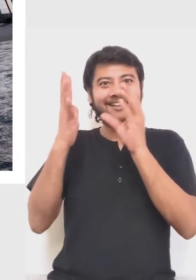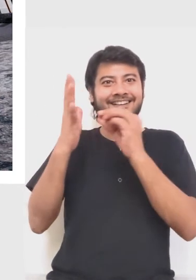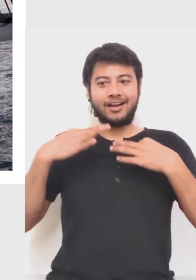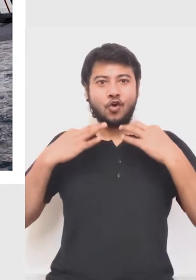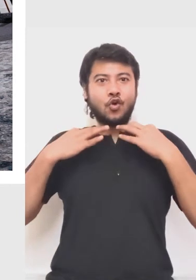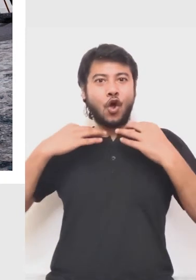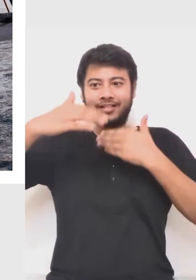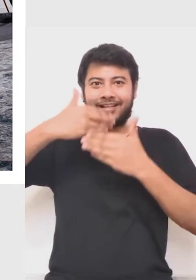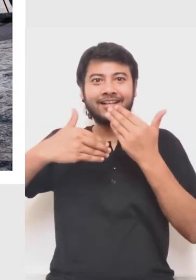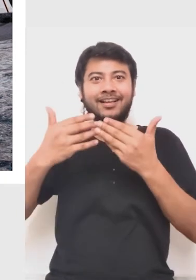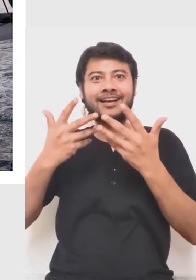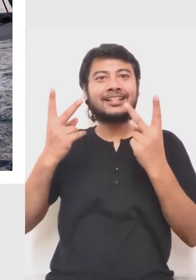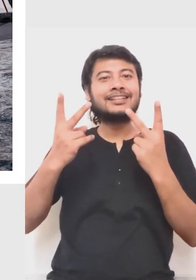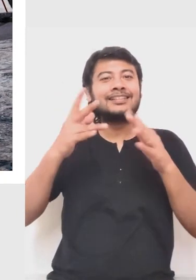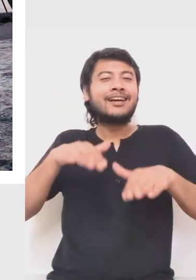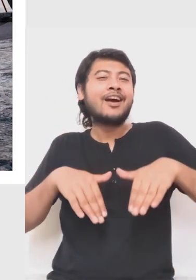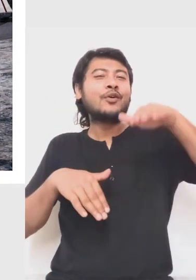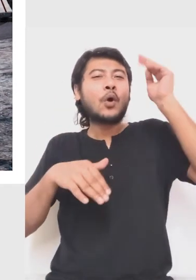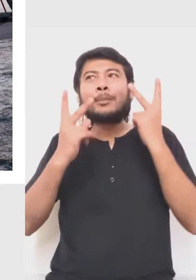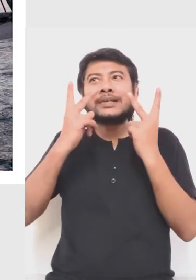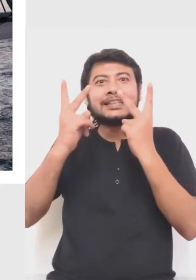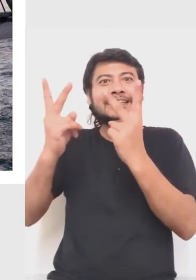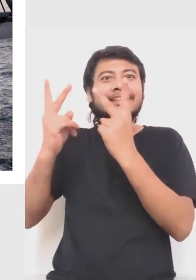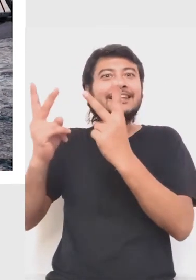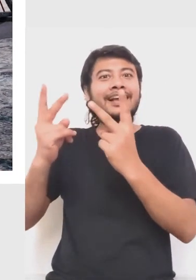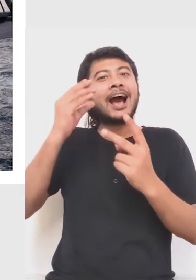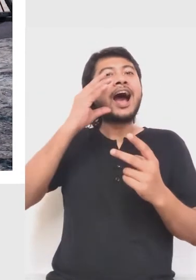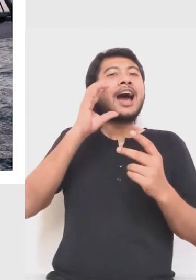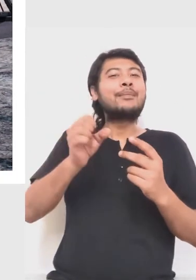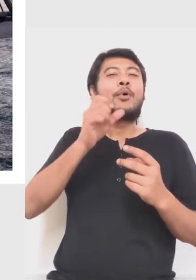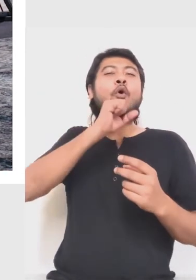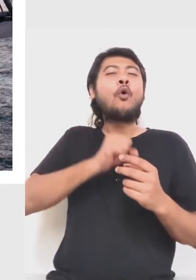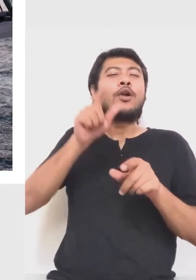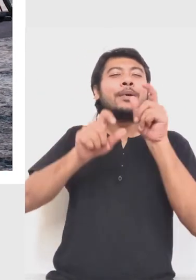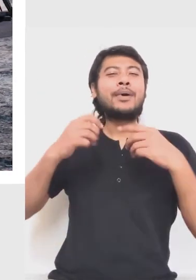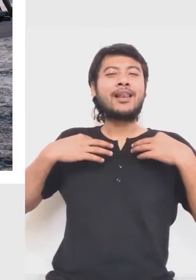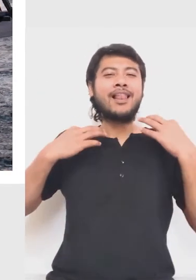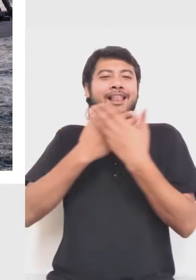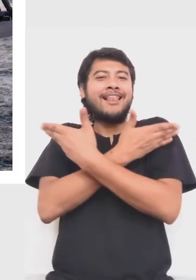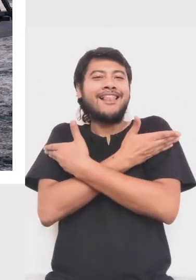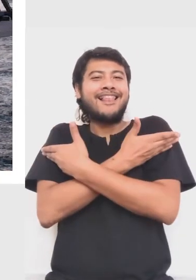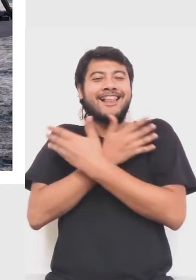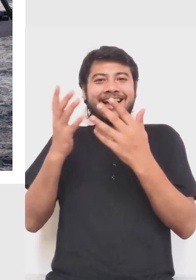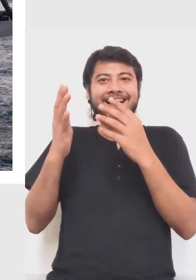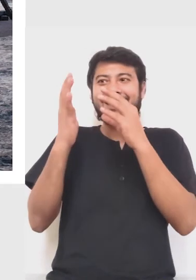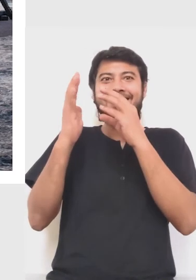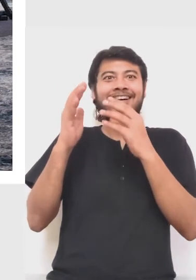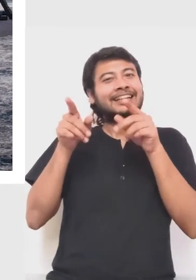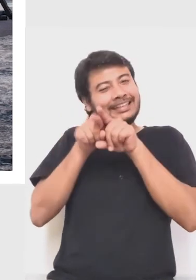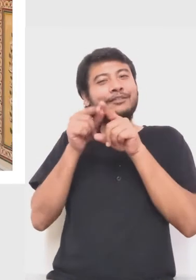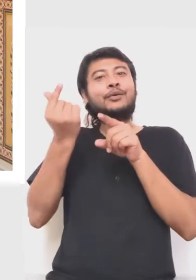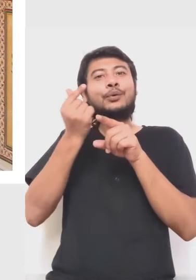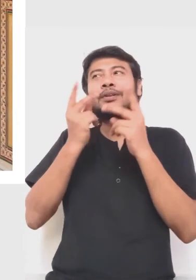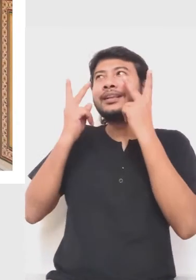perhaps speak to the condensation of space, time, and memory. Nai looks at time from a more philosophical